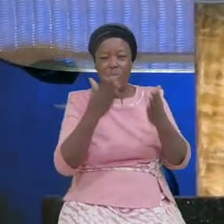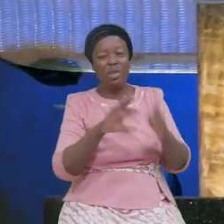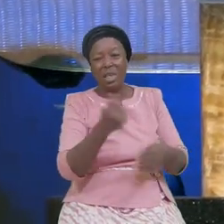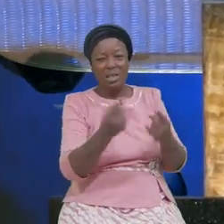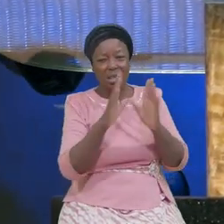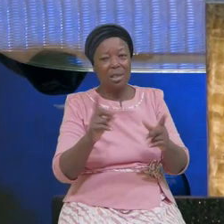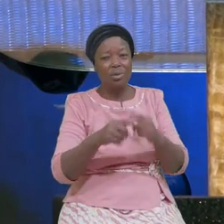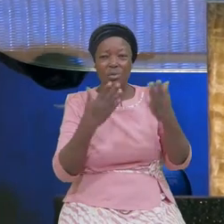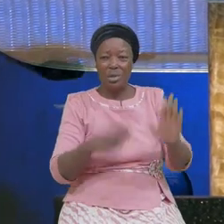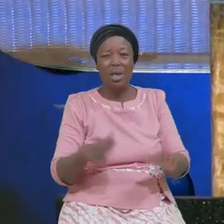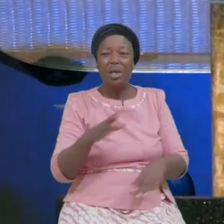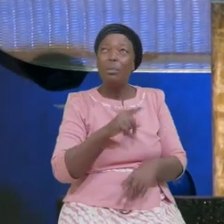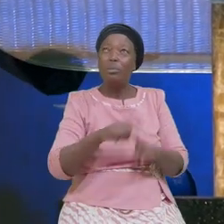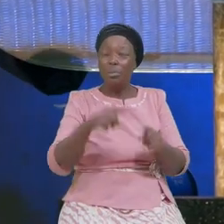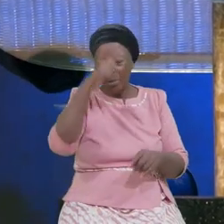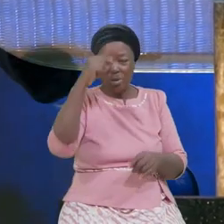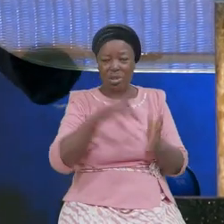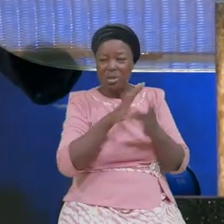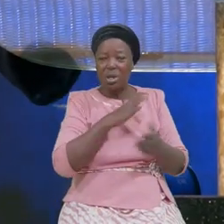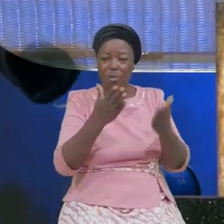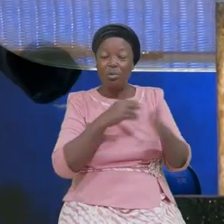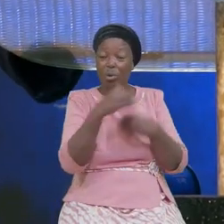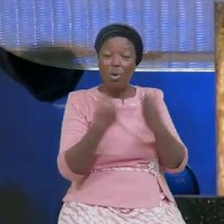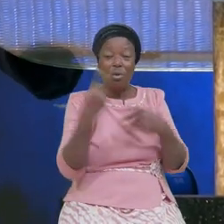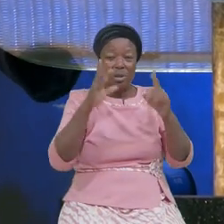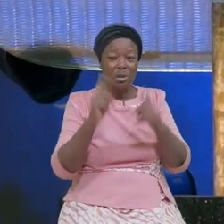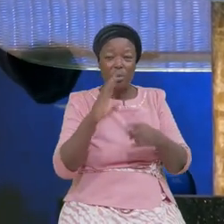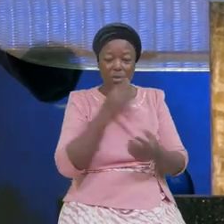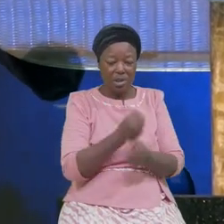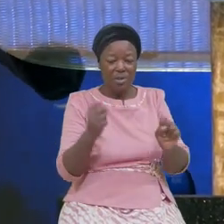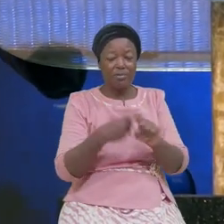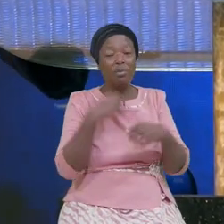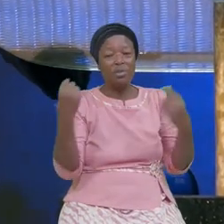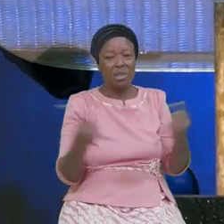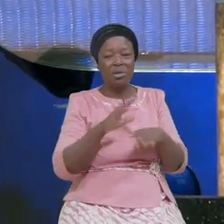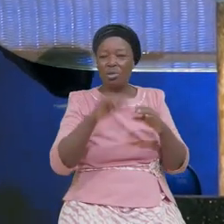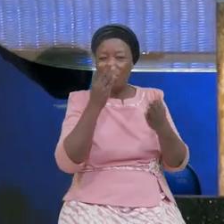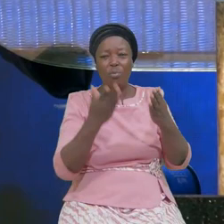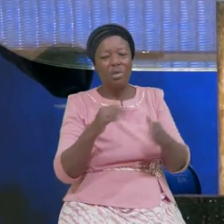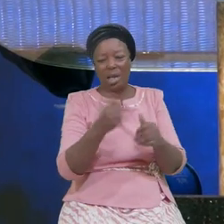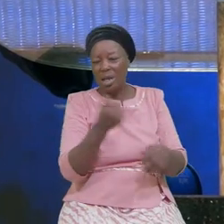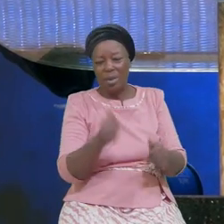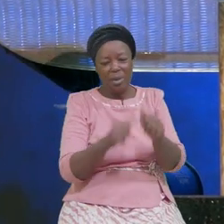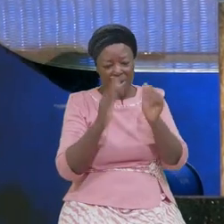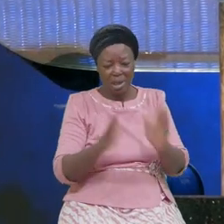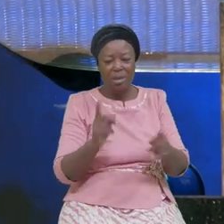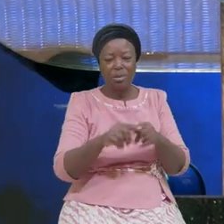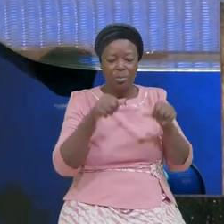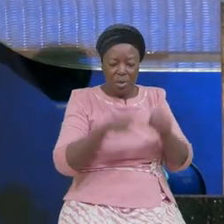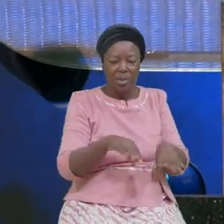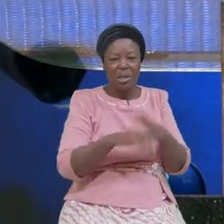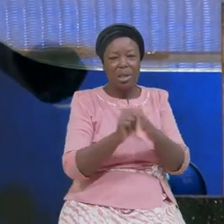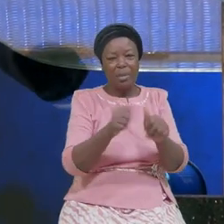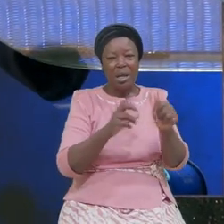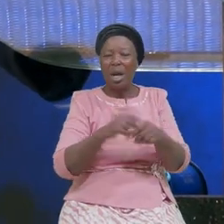perish. He wants sinners to be born again. He does not want any backslider to remain in backsliding and